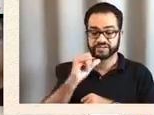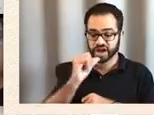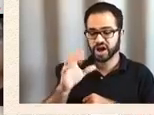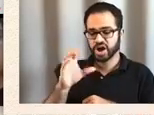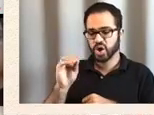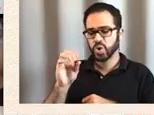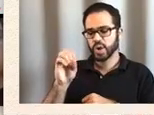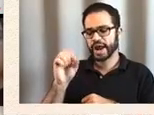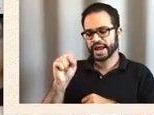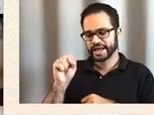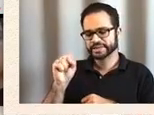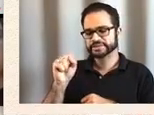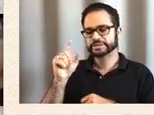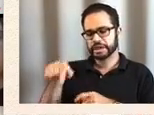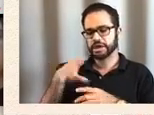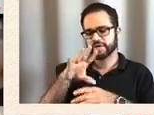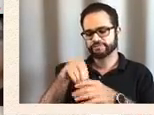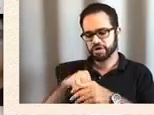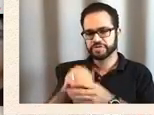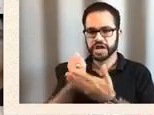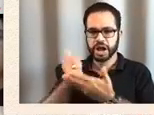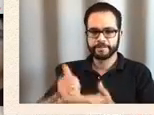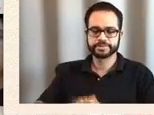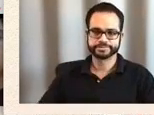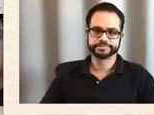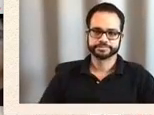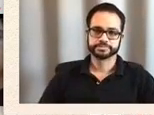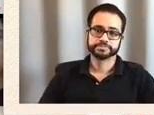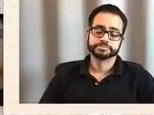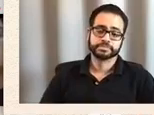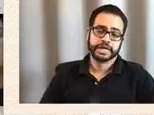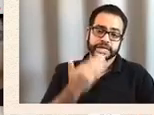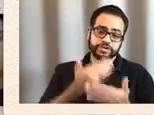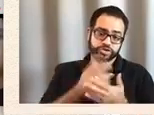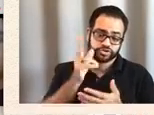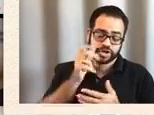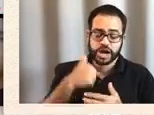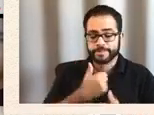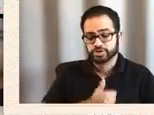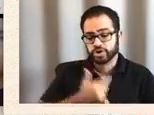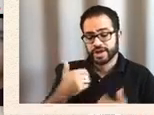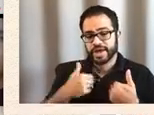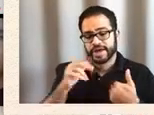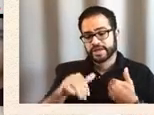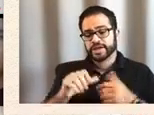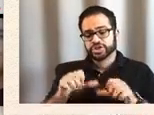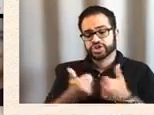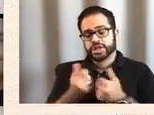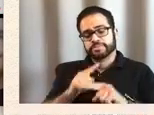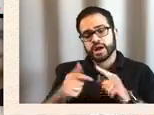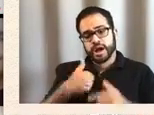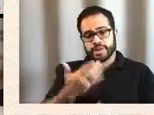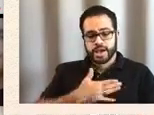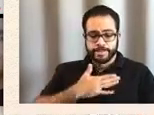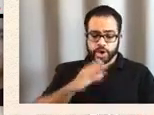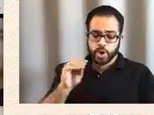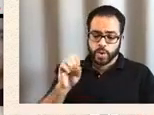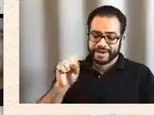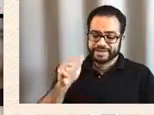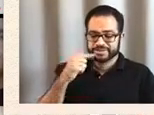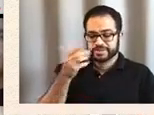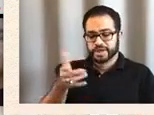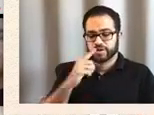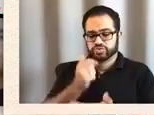help. Yeah, well, that's good to hear. I'm sorry you had those challenges, but I'm glad OAS was there to help. So now I'm going to